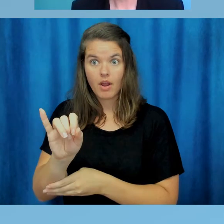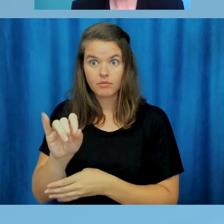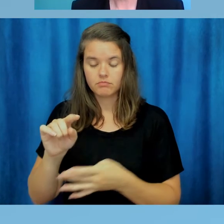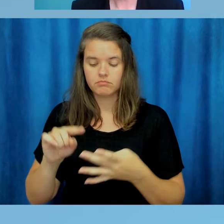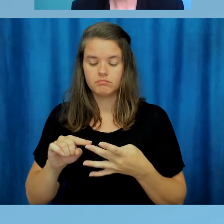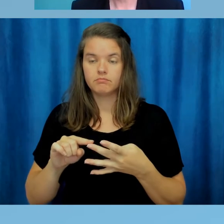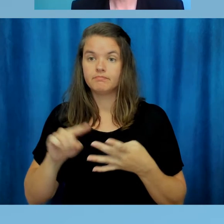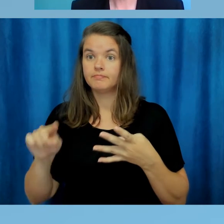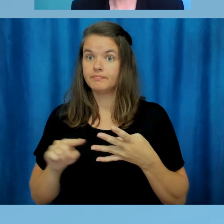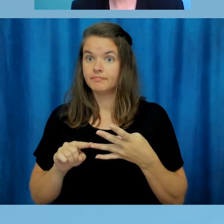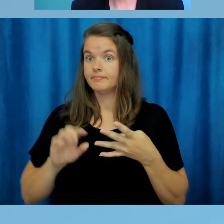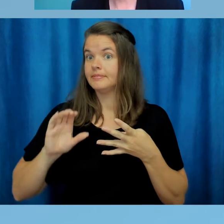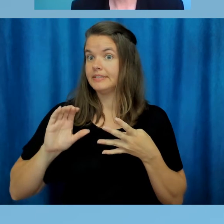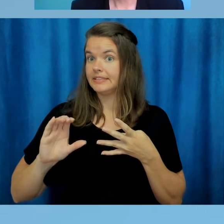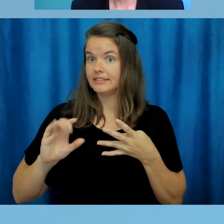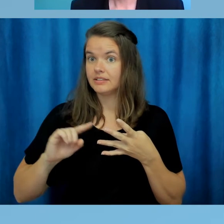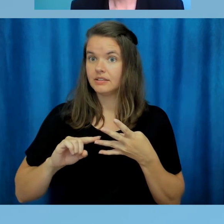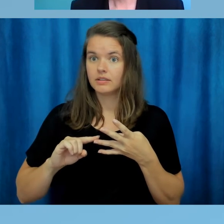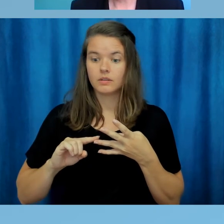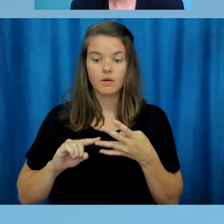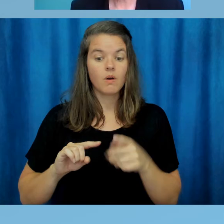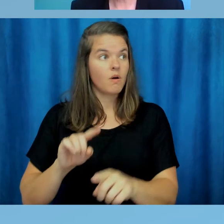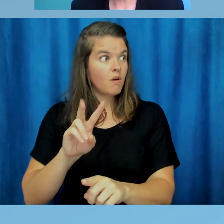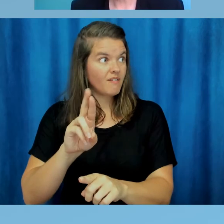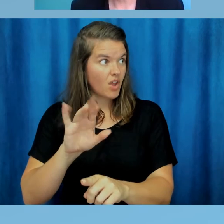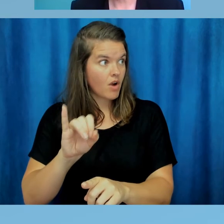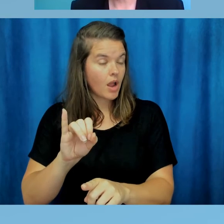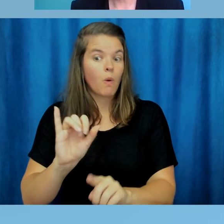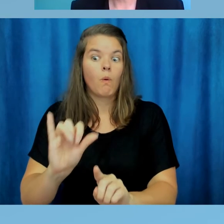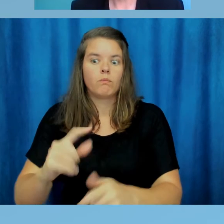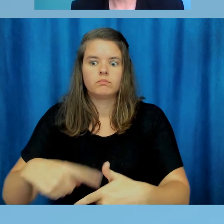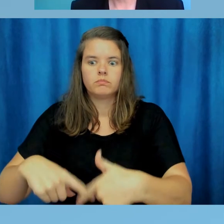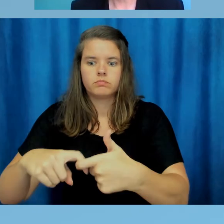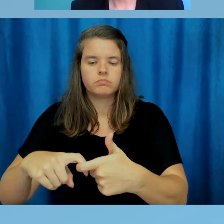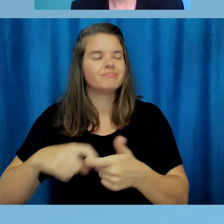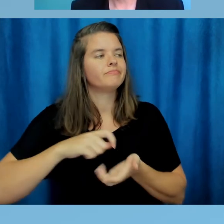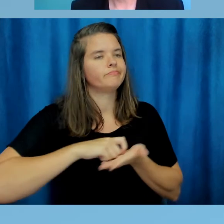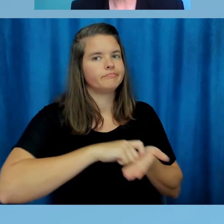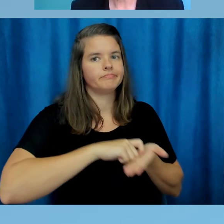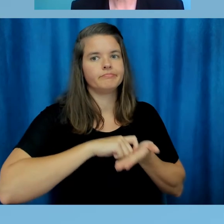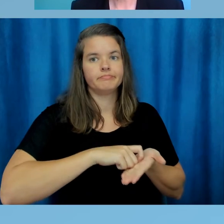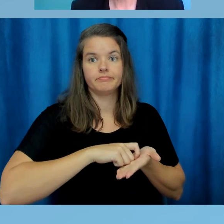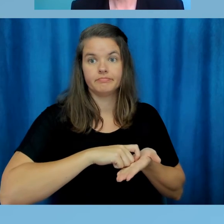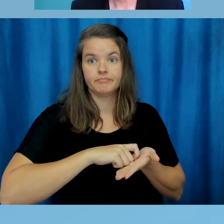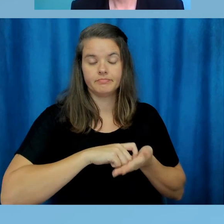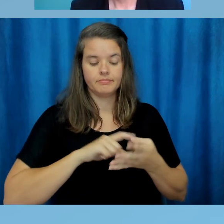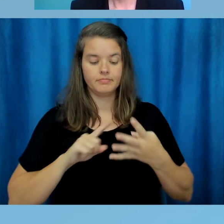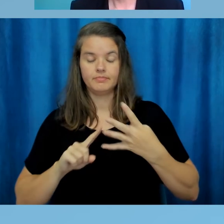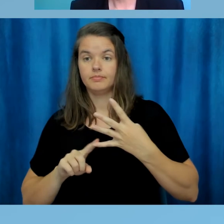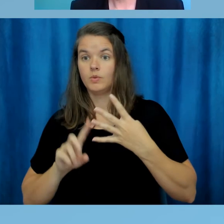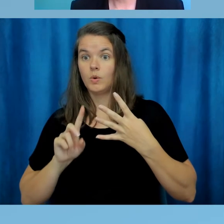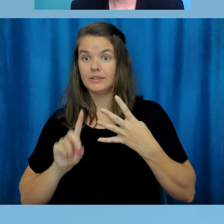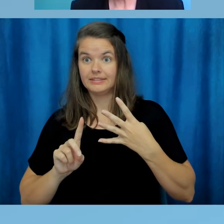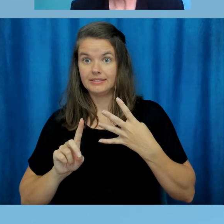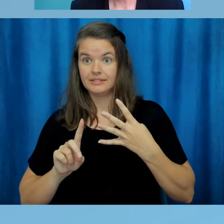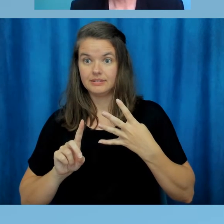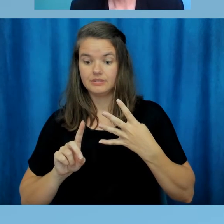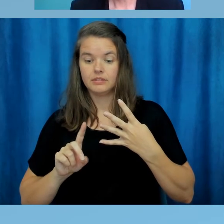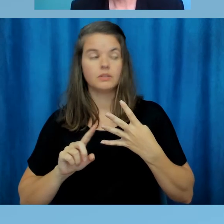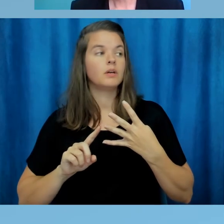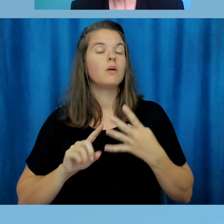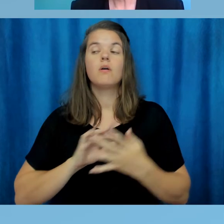issues? C, stop using VRI and write notes with Pat? Or